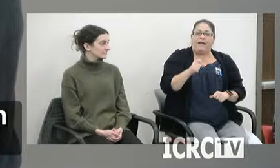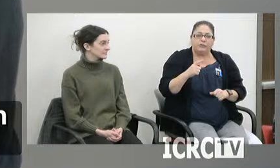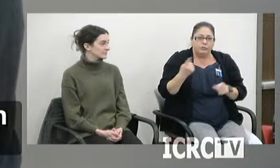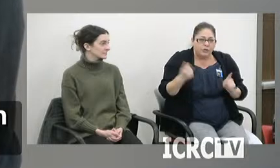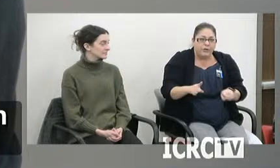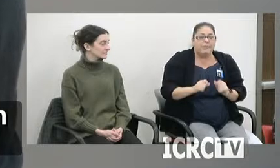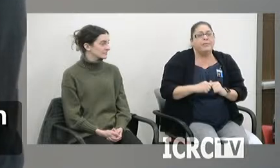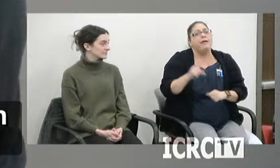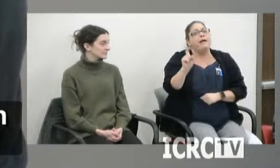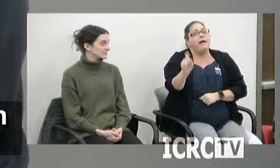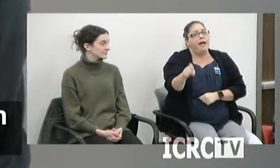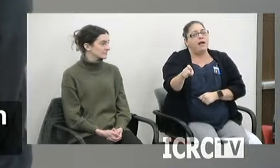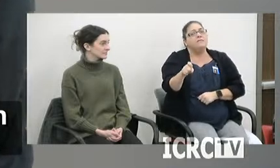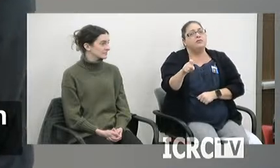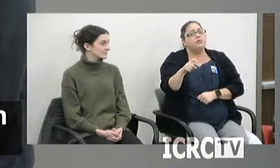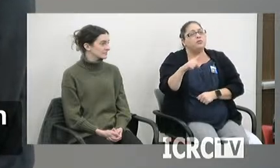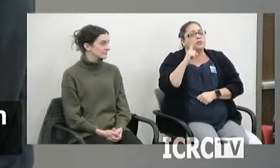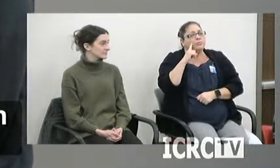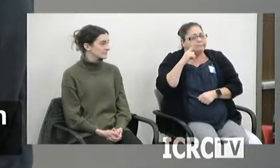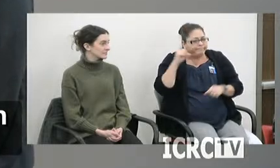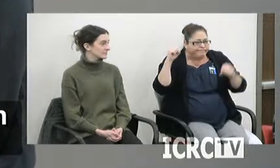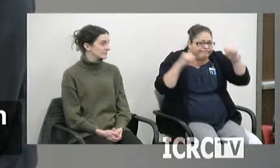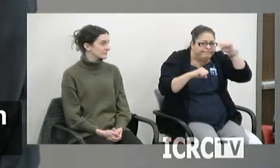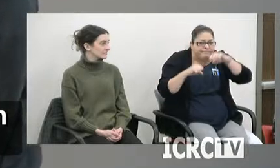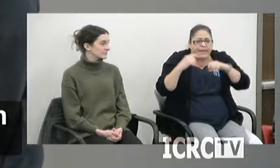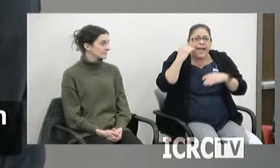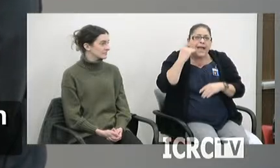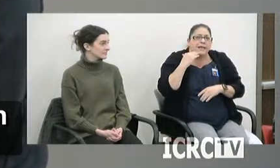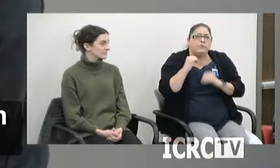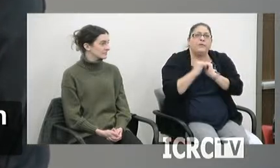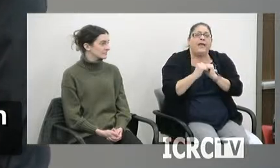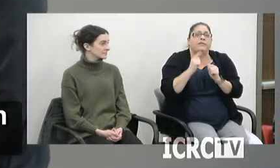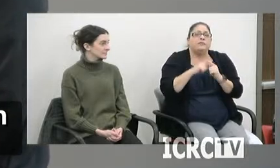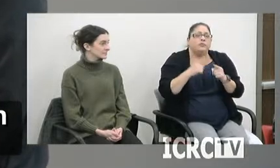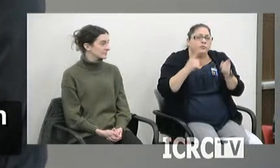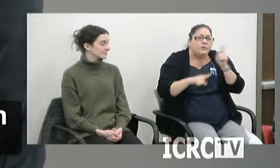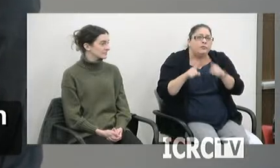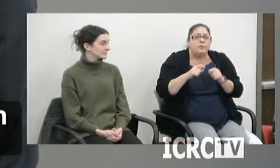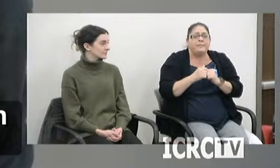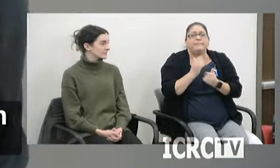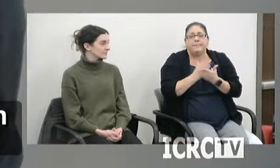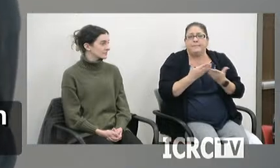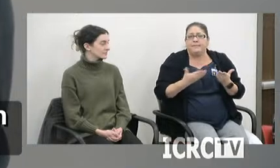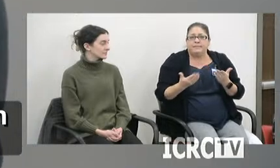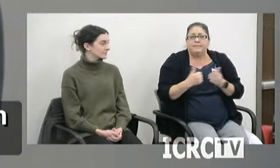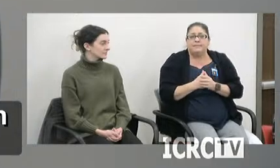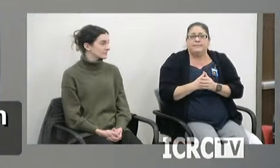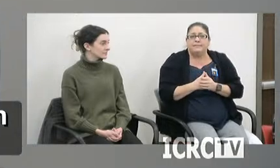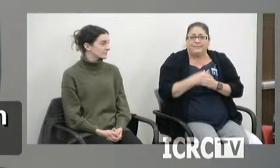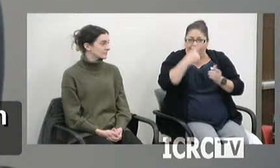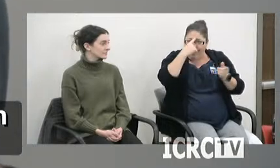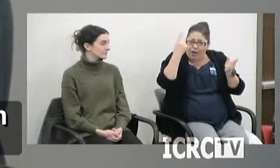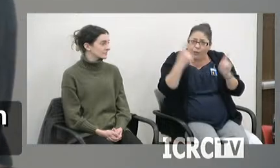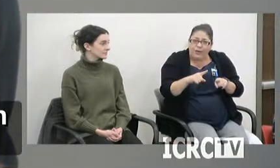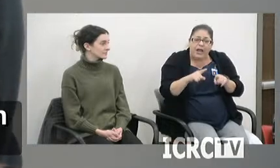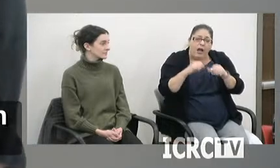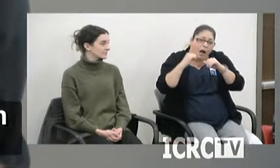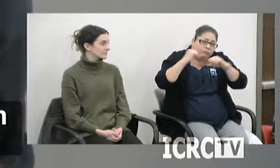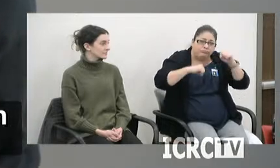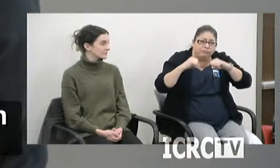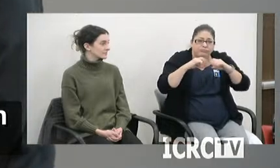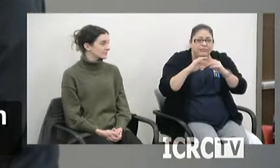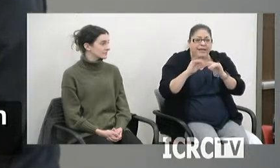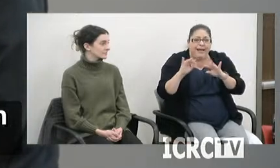need to come together with agreements. And those agreements are for the betterment of our